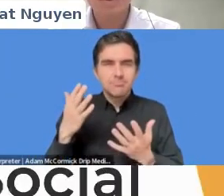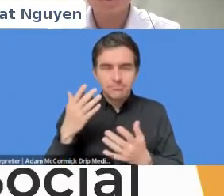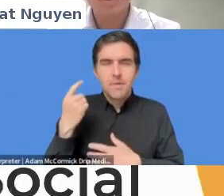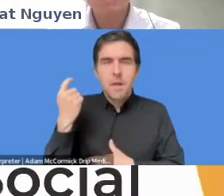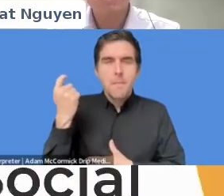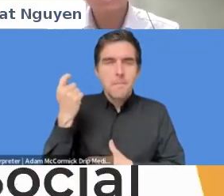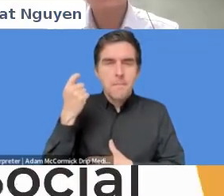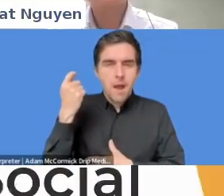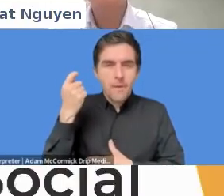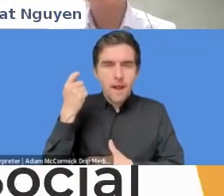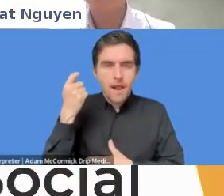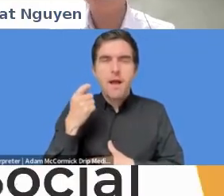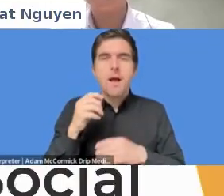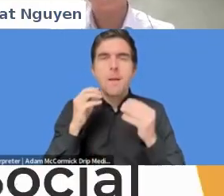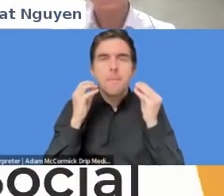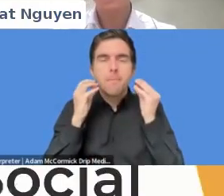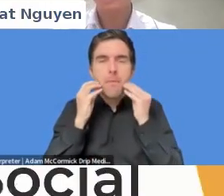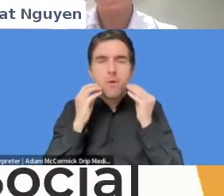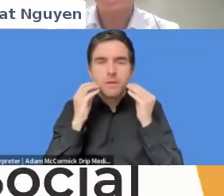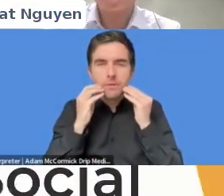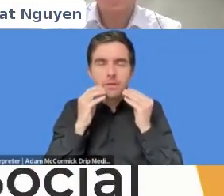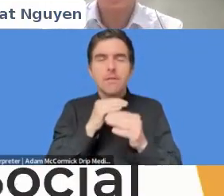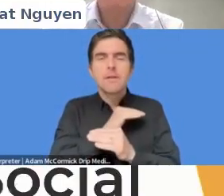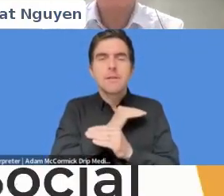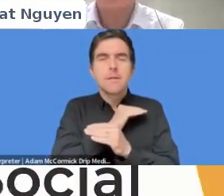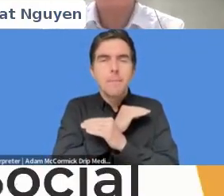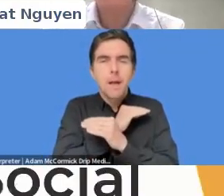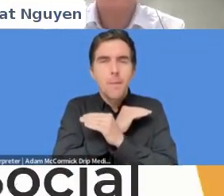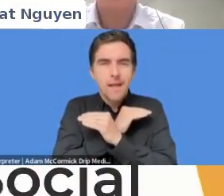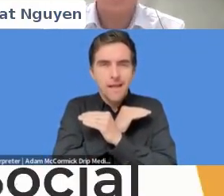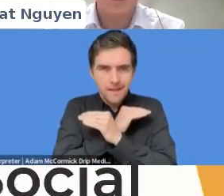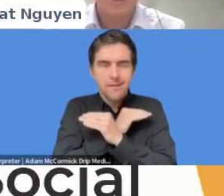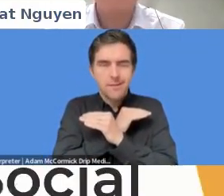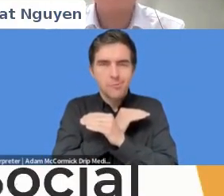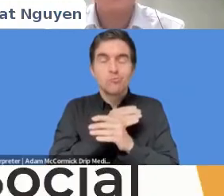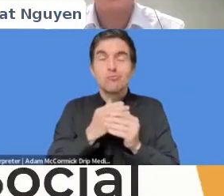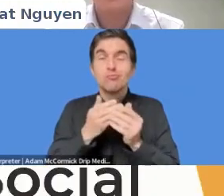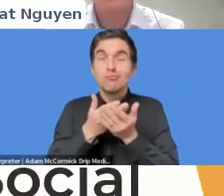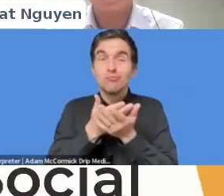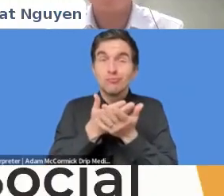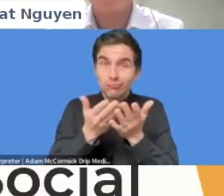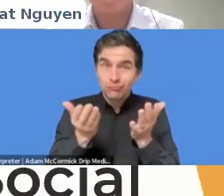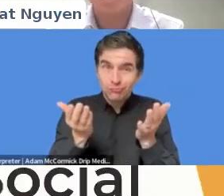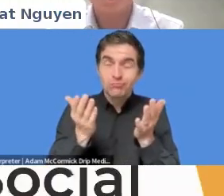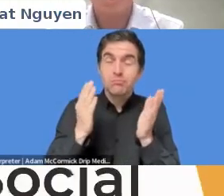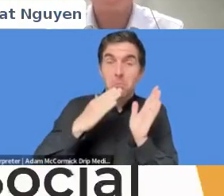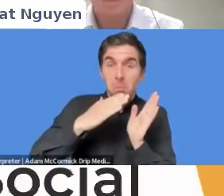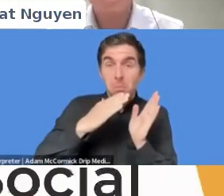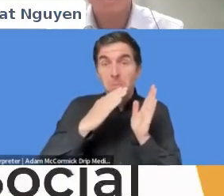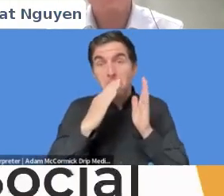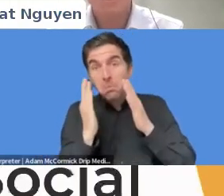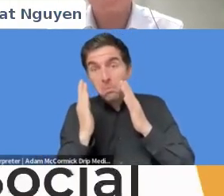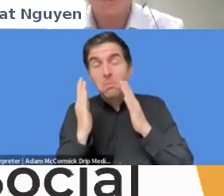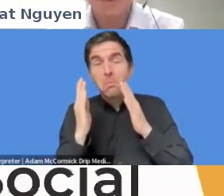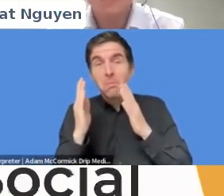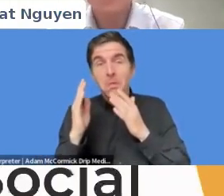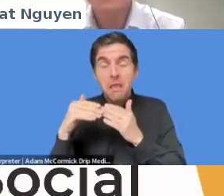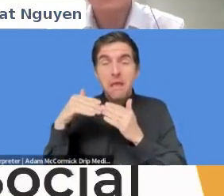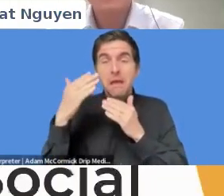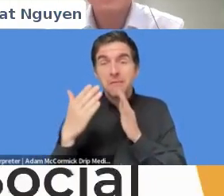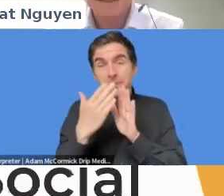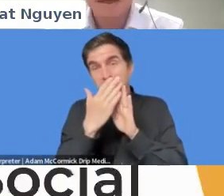afternoon, participants from Asia, in particular from Vietnam and other countries in the Asia